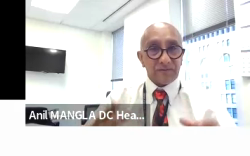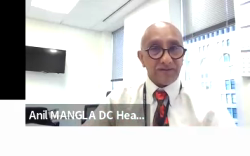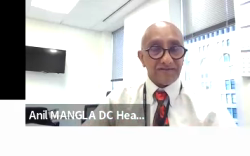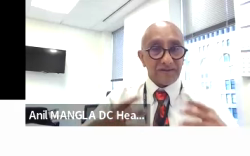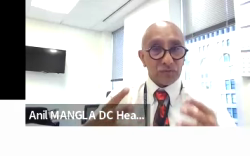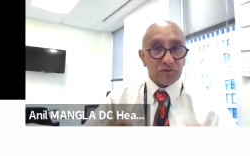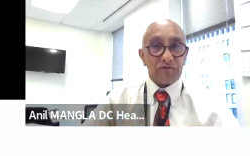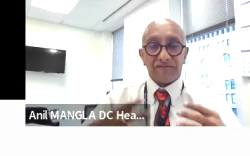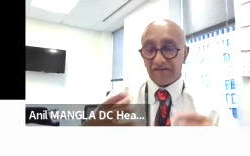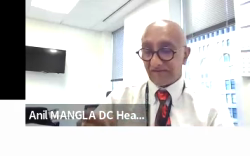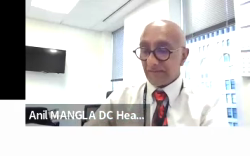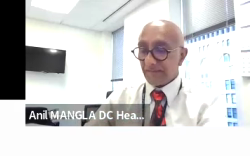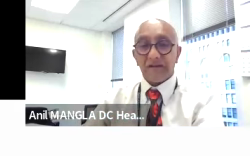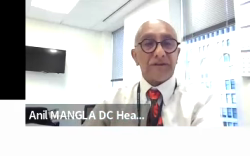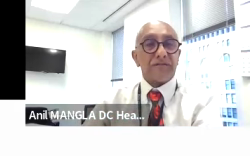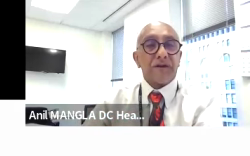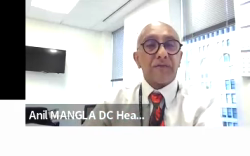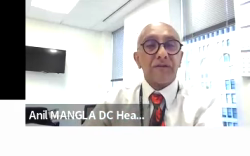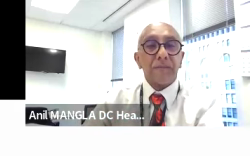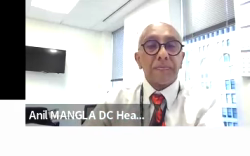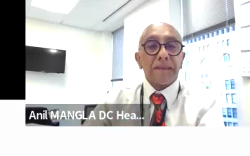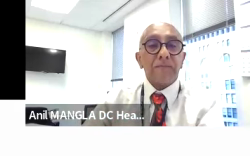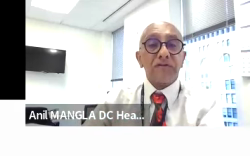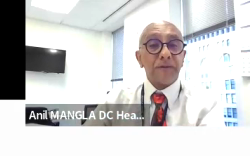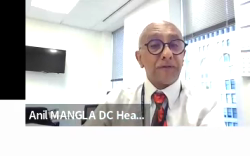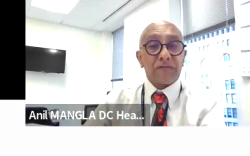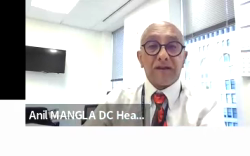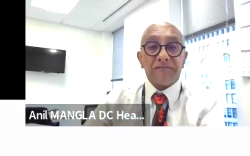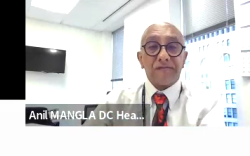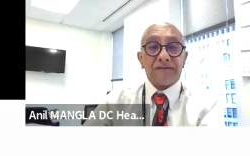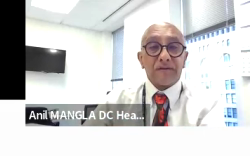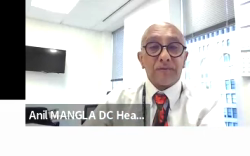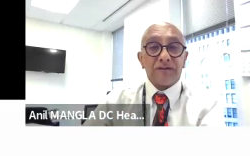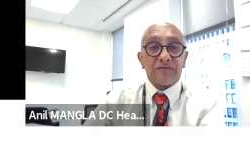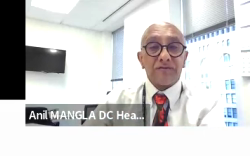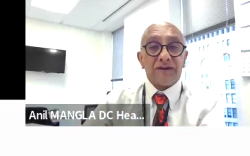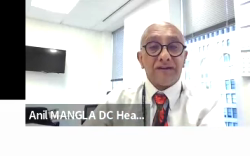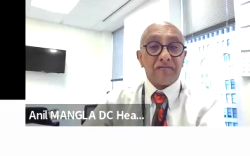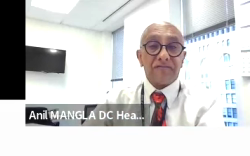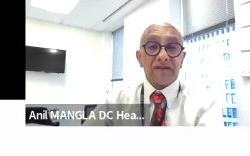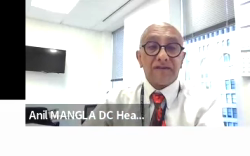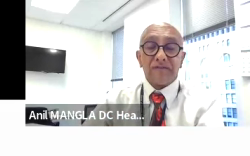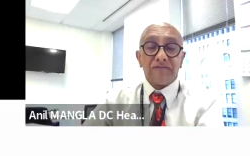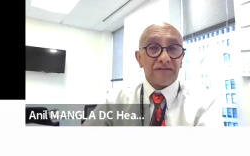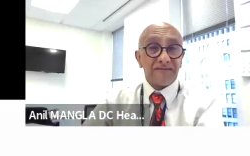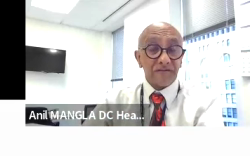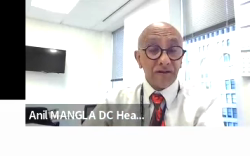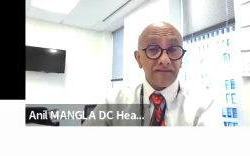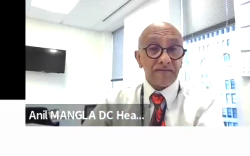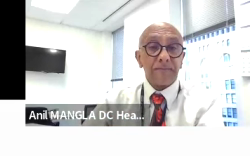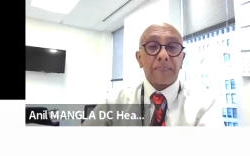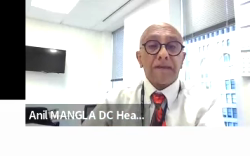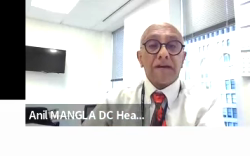to see that we've seen more of this coming around. Most people recover within a week or two, but RSV can be